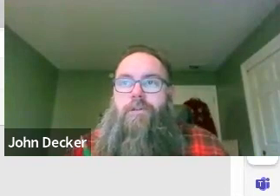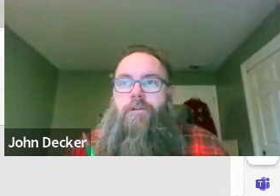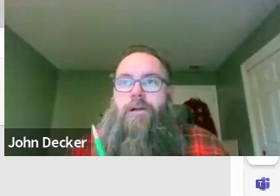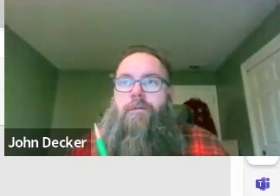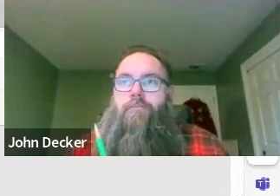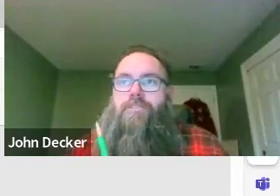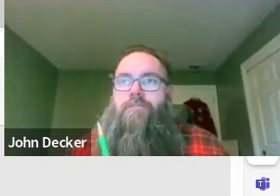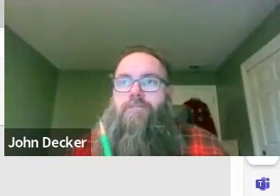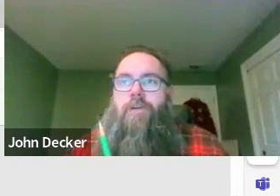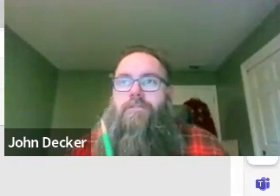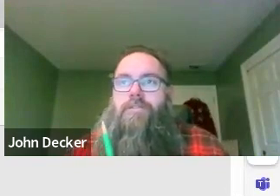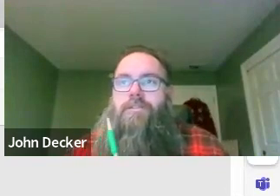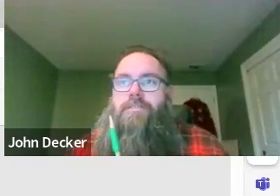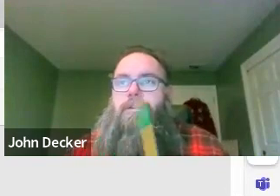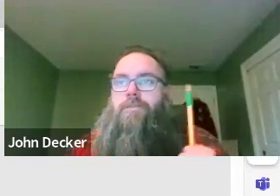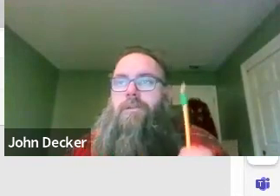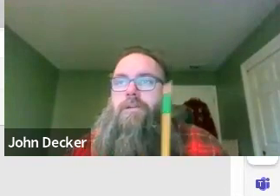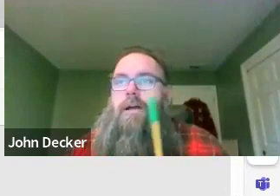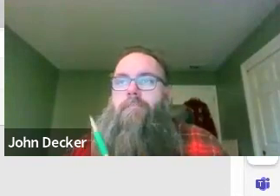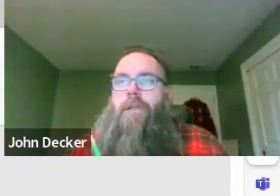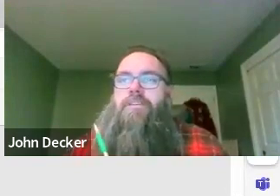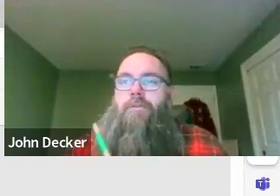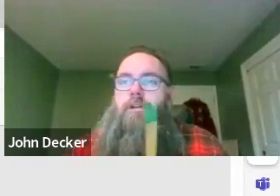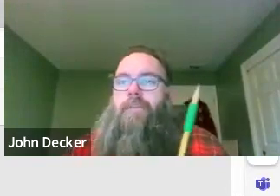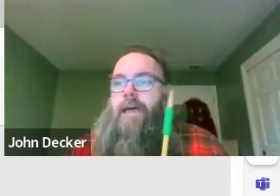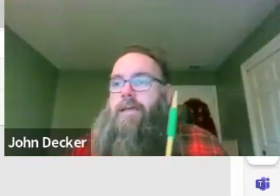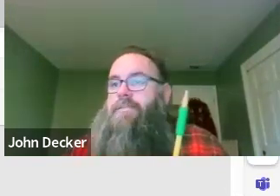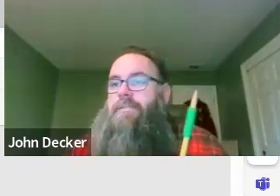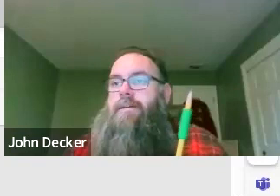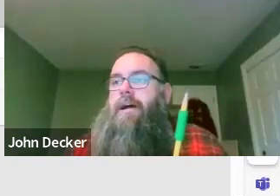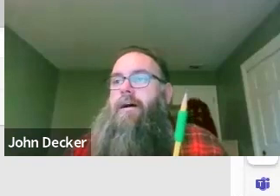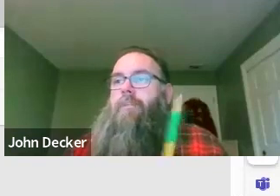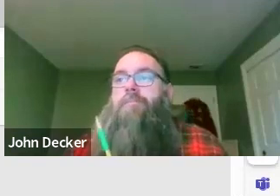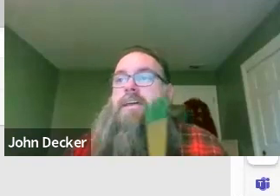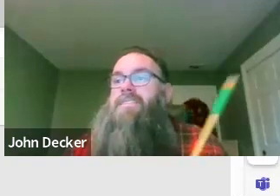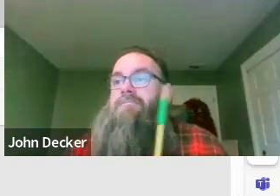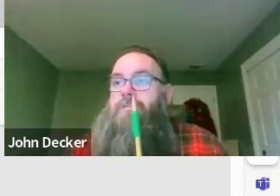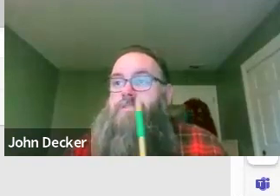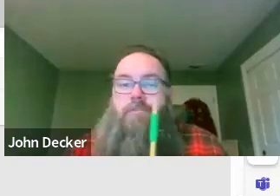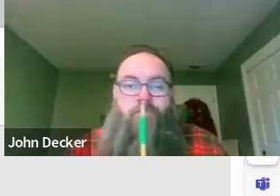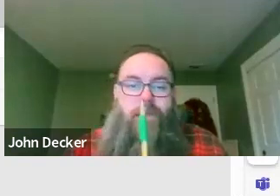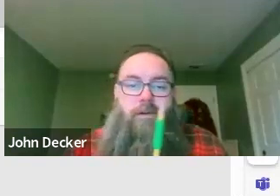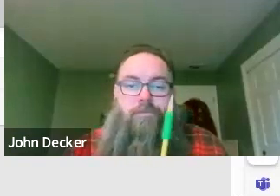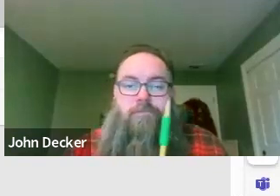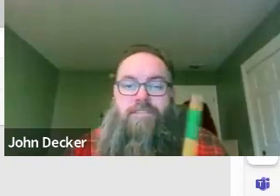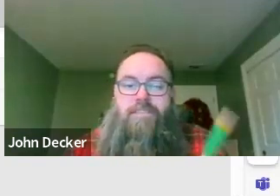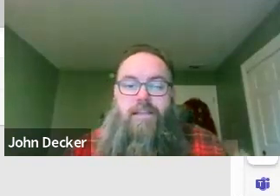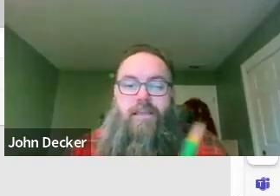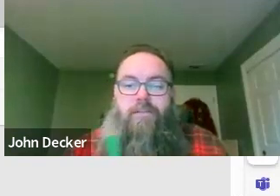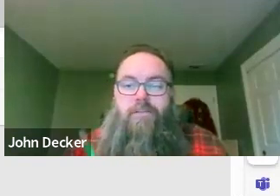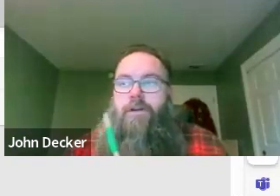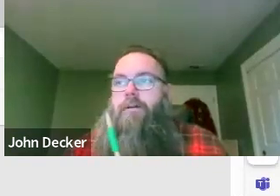put forward here with the service providers. And so Barry's a part of that. Mark Melanson, who some of you may know